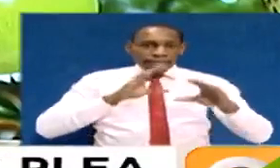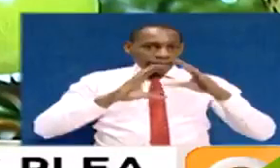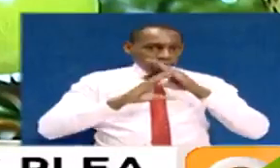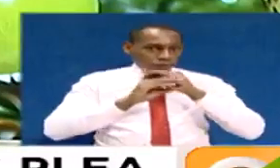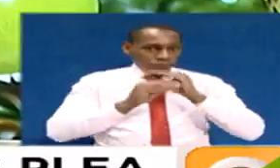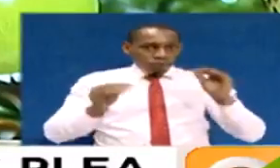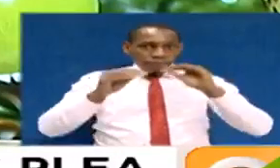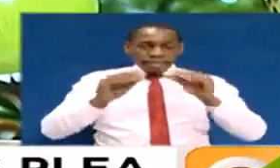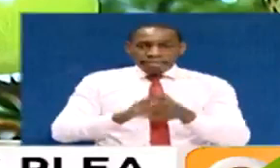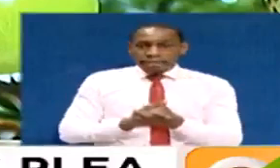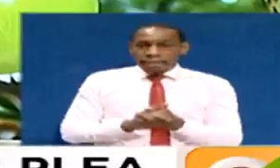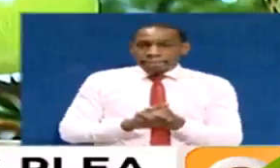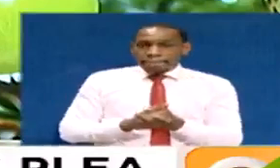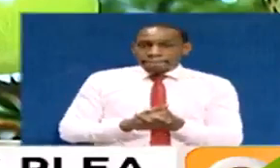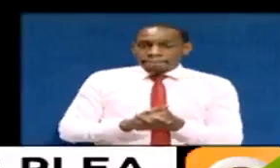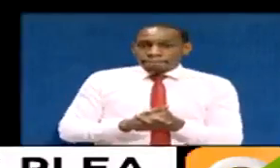which